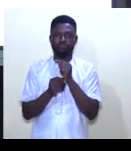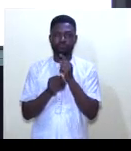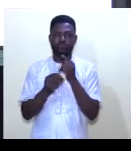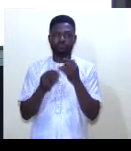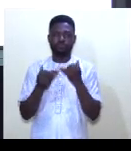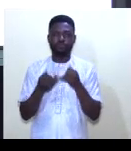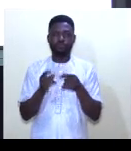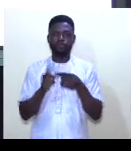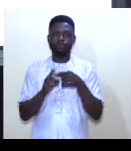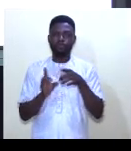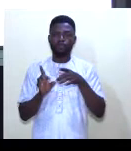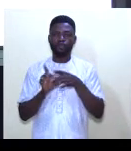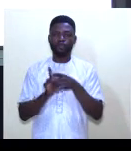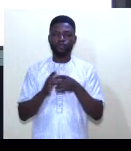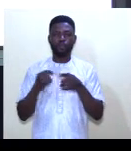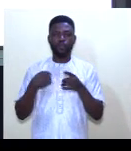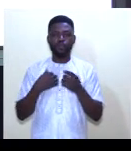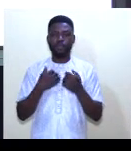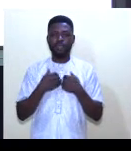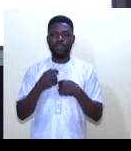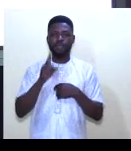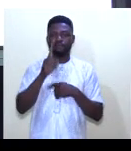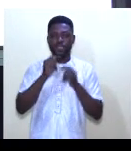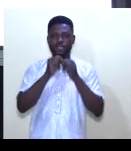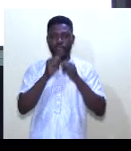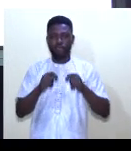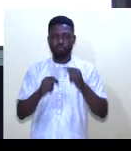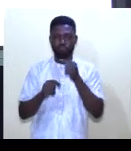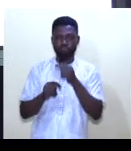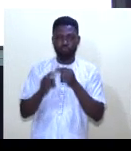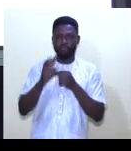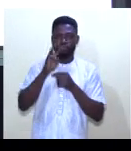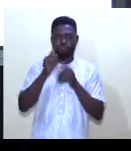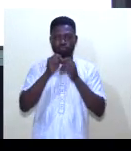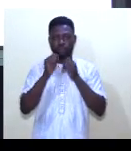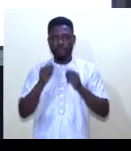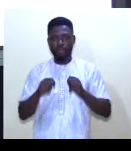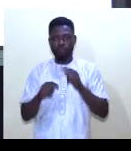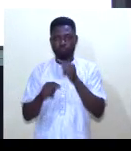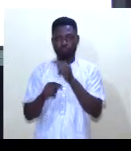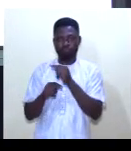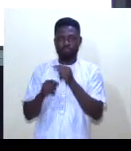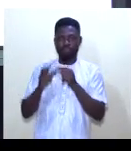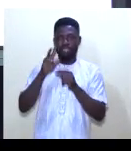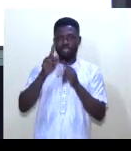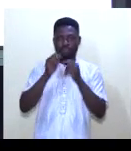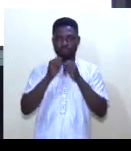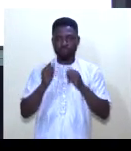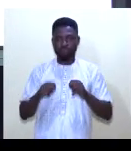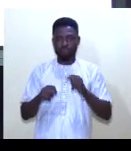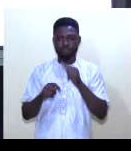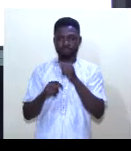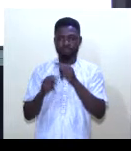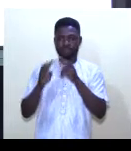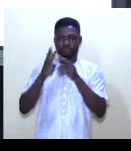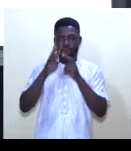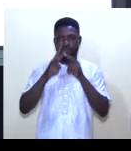joining this and joining this. Now, to join, we have one triangle here, two triangles here,